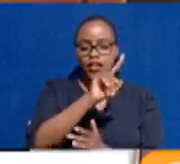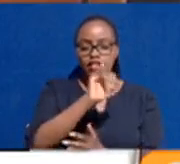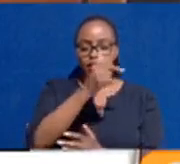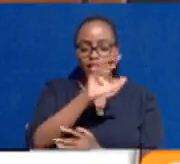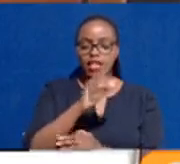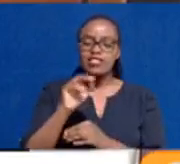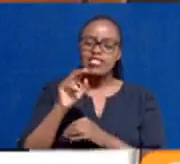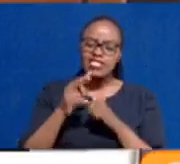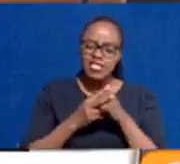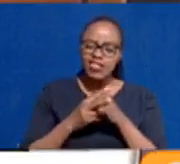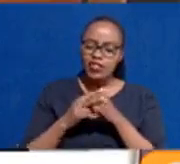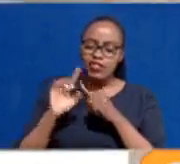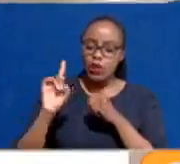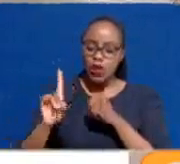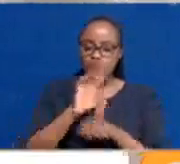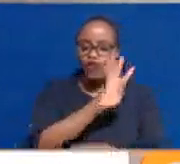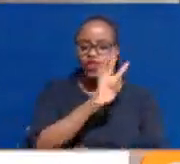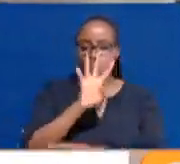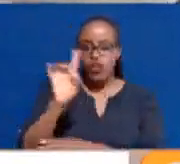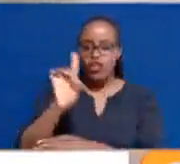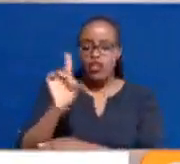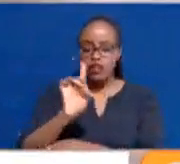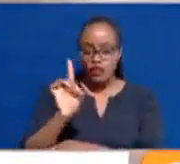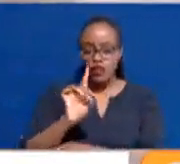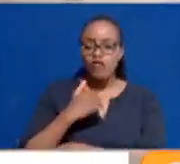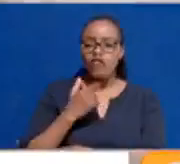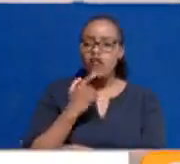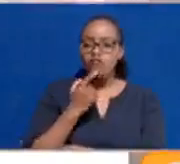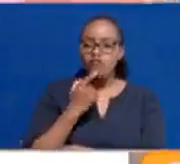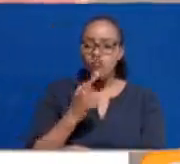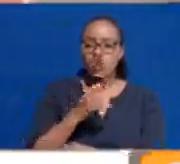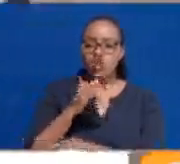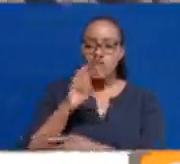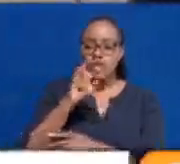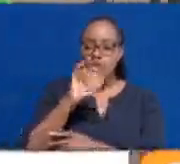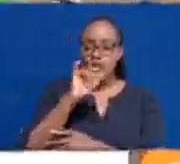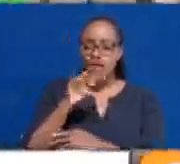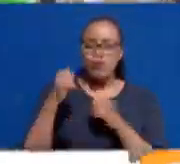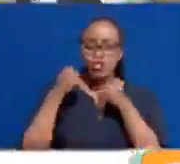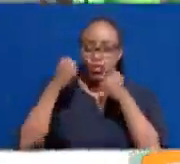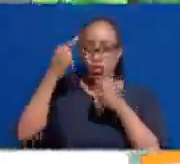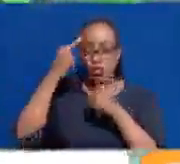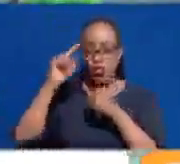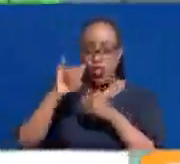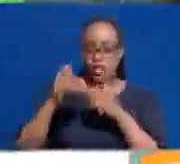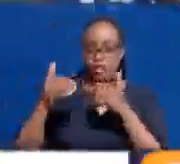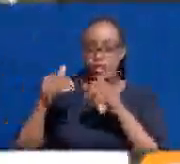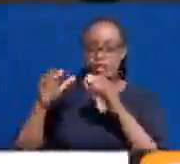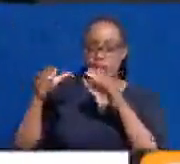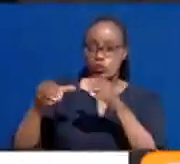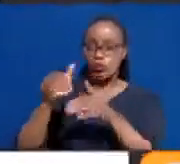Titans 71-44 in Nairobi. Moi Airbase proved to be too strong for Mustangs, stinging